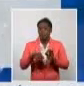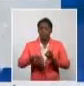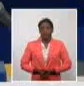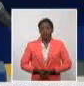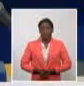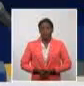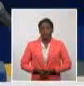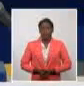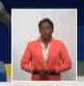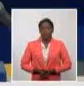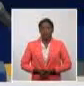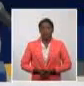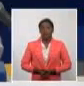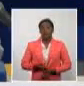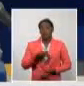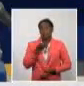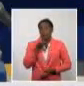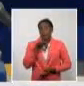Matanzas.